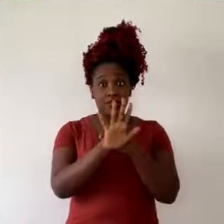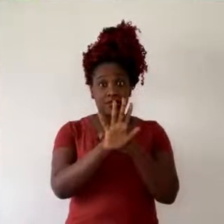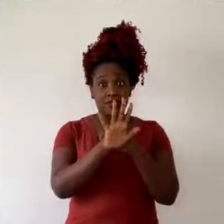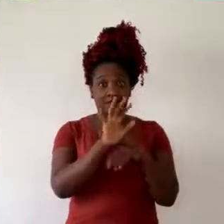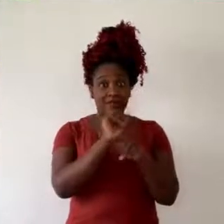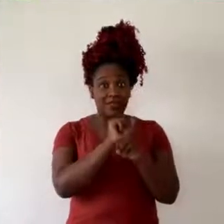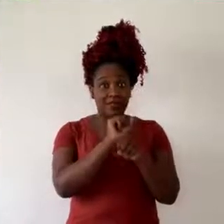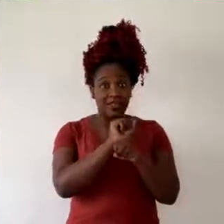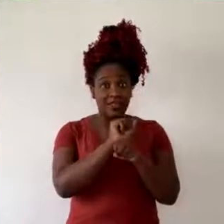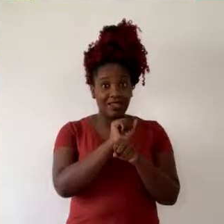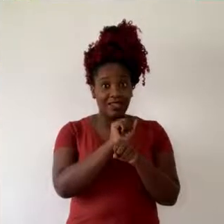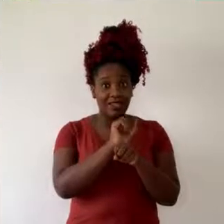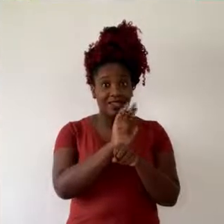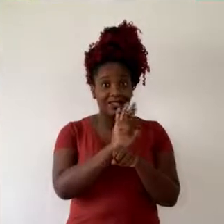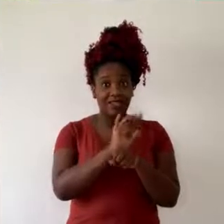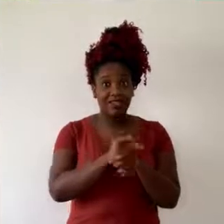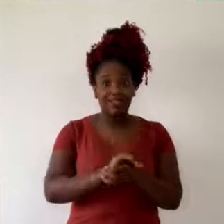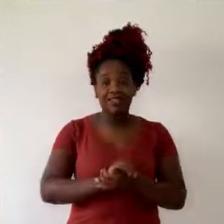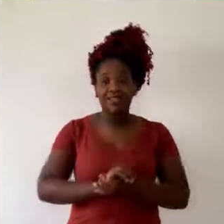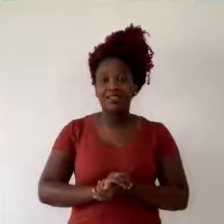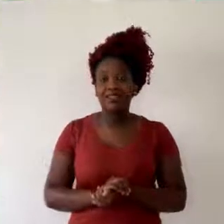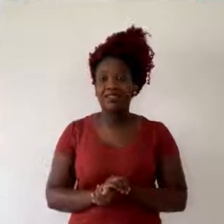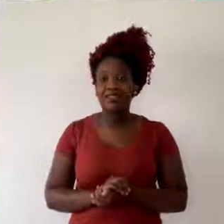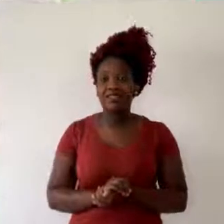all, I need to ask people